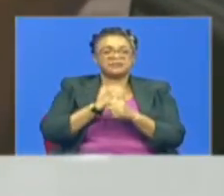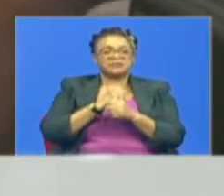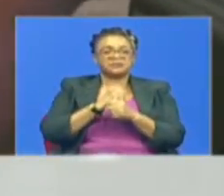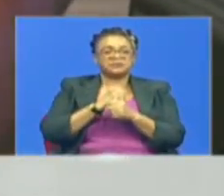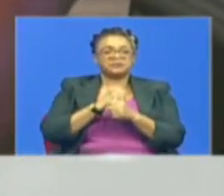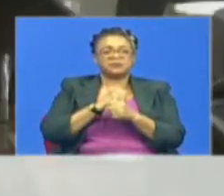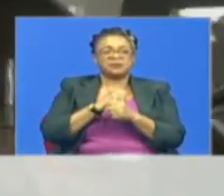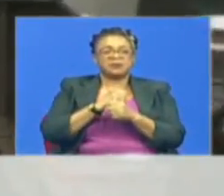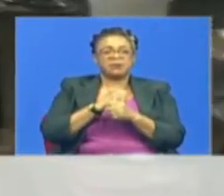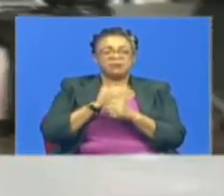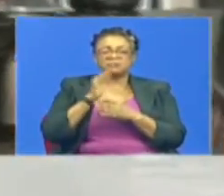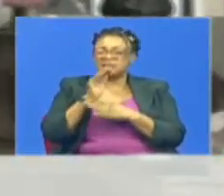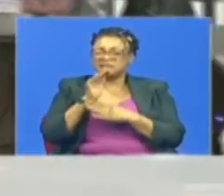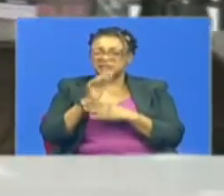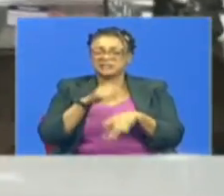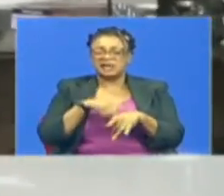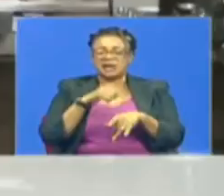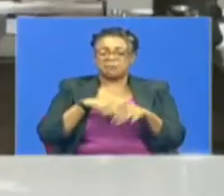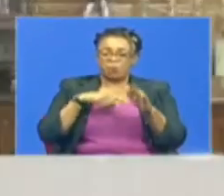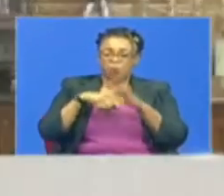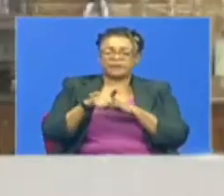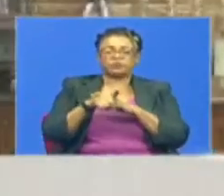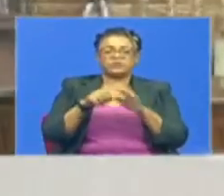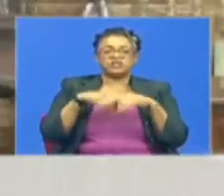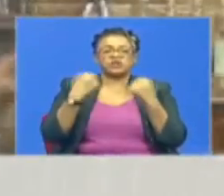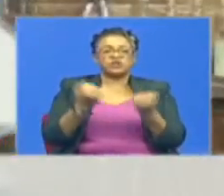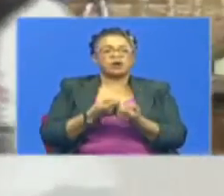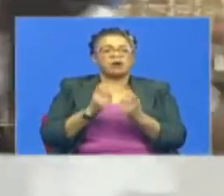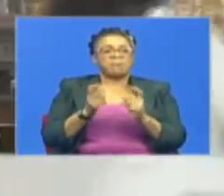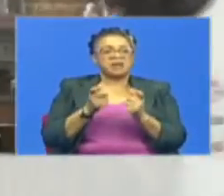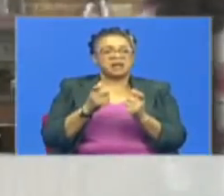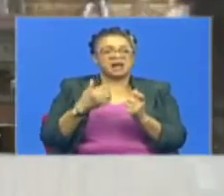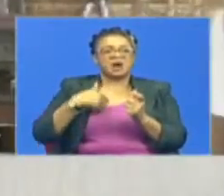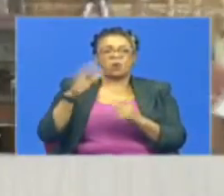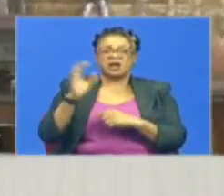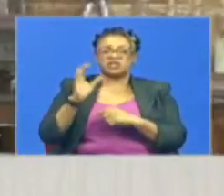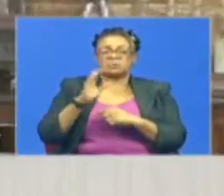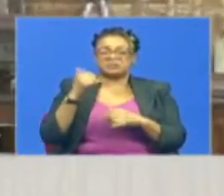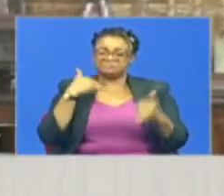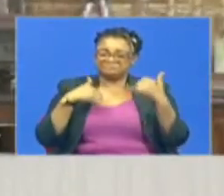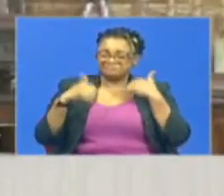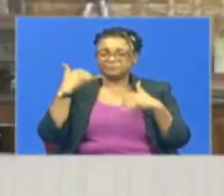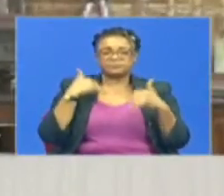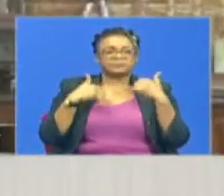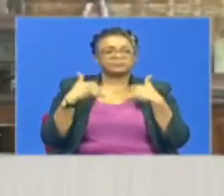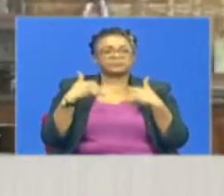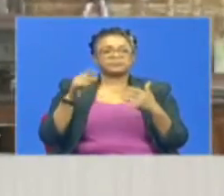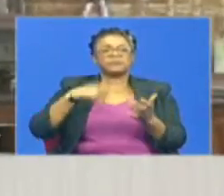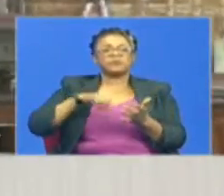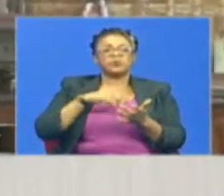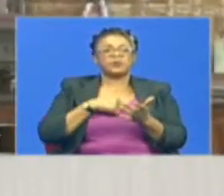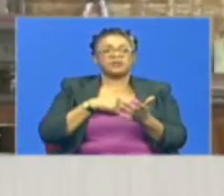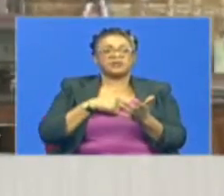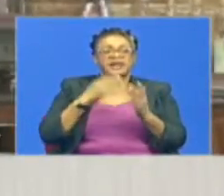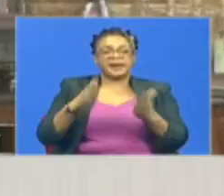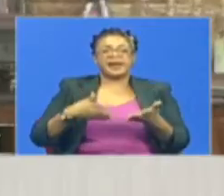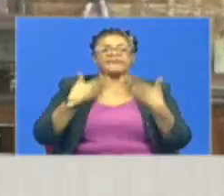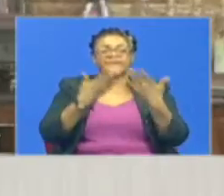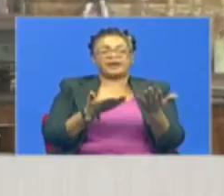after visiting their social media platform. Our customers make phone calls and we deliver